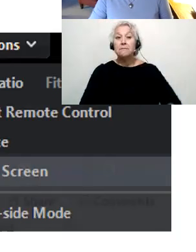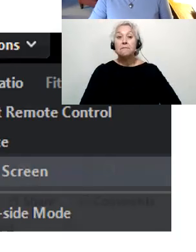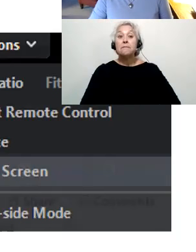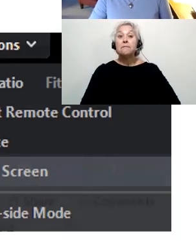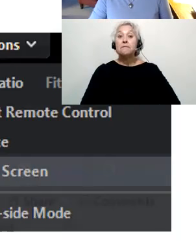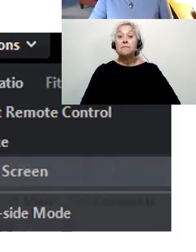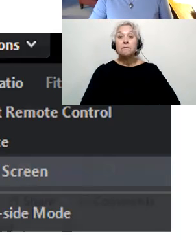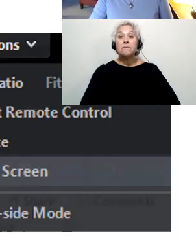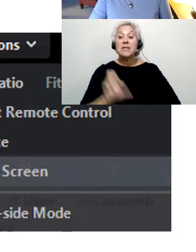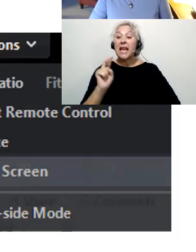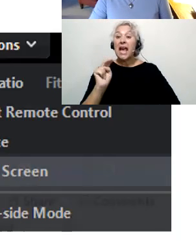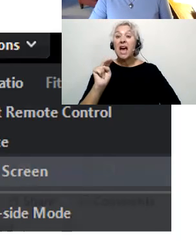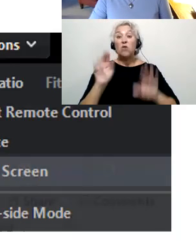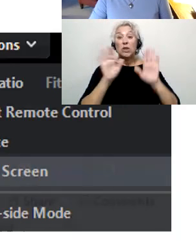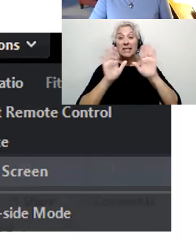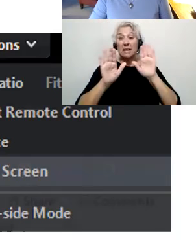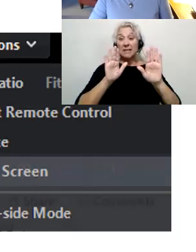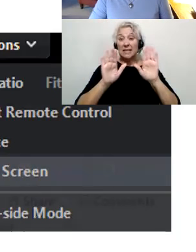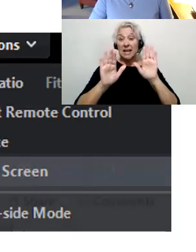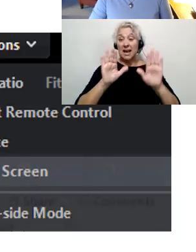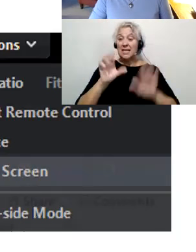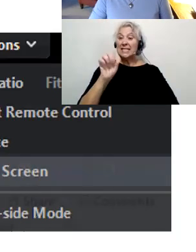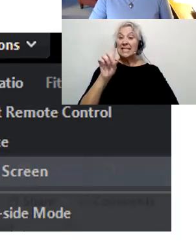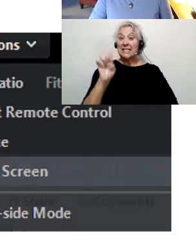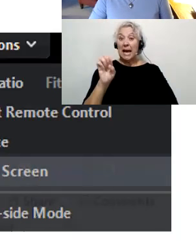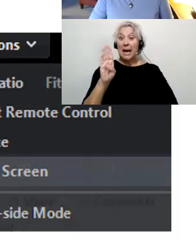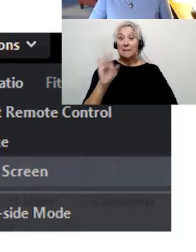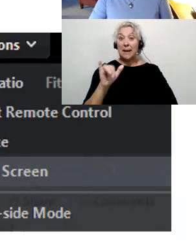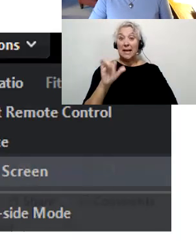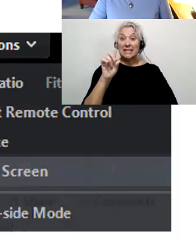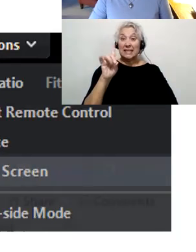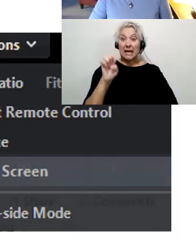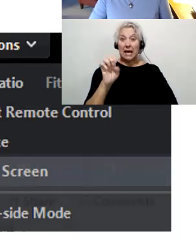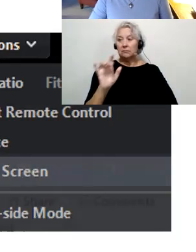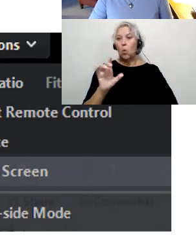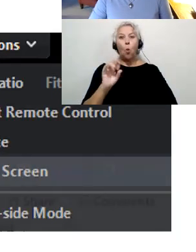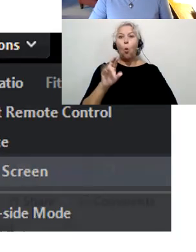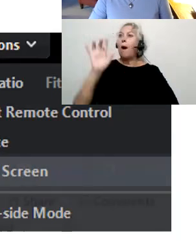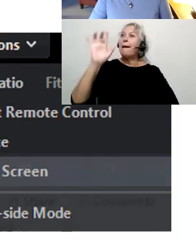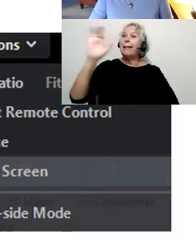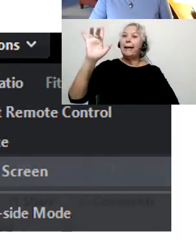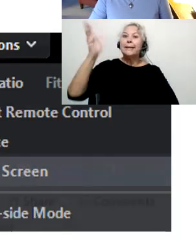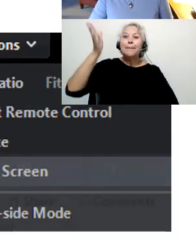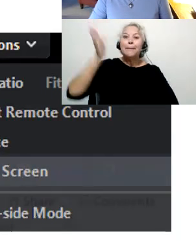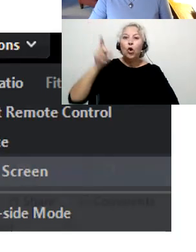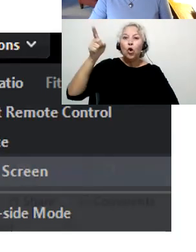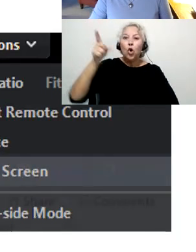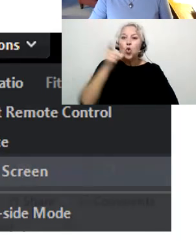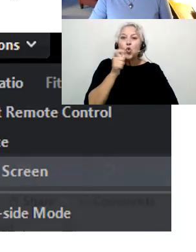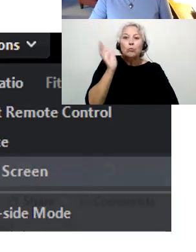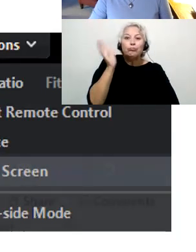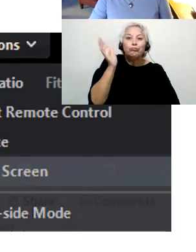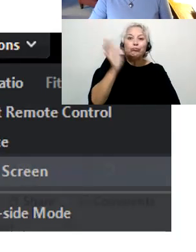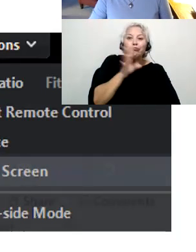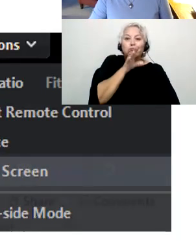Enable side-by-side mode. Click on the speaker view to only see the current presenter's video,